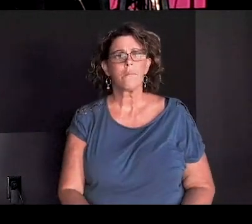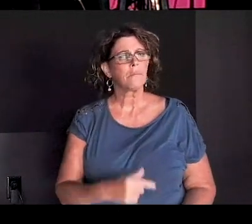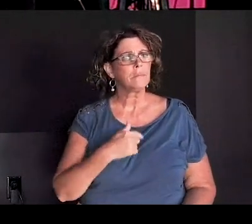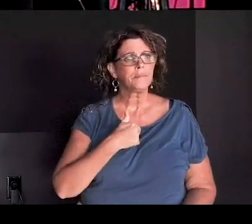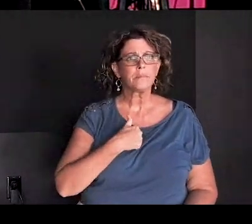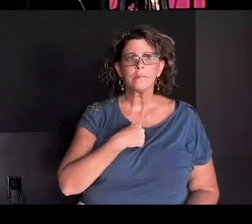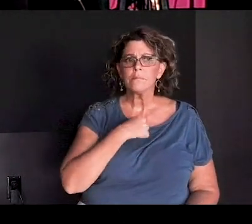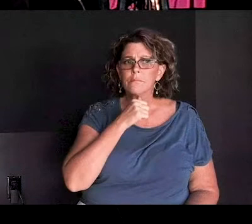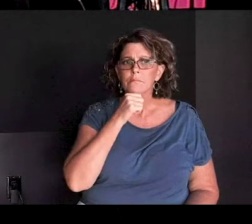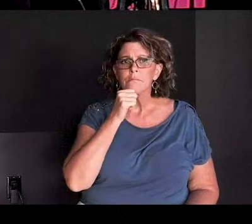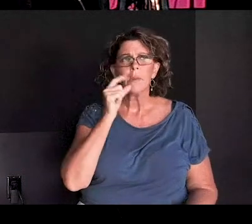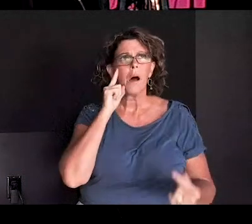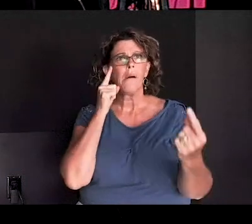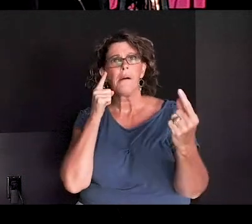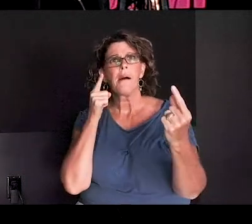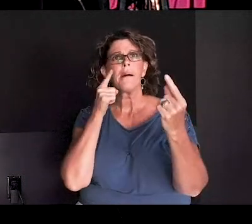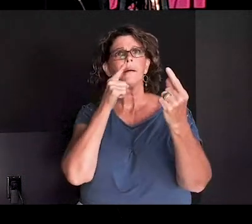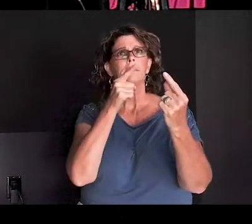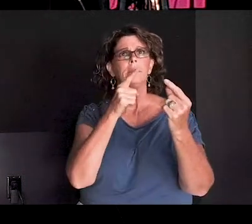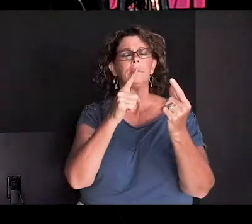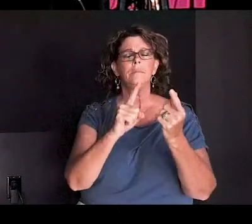I wasn't